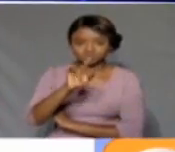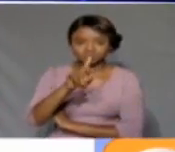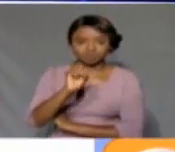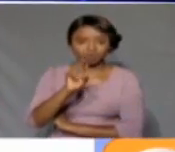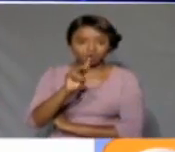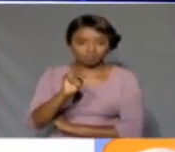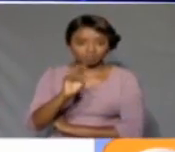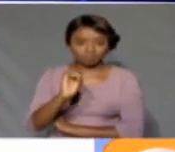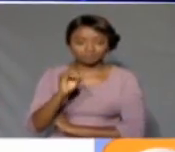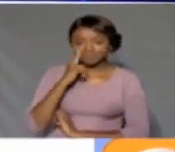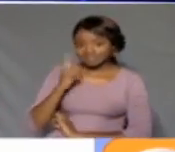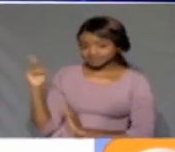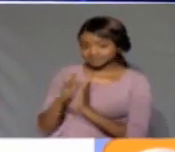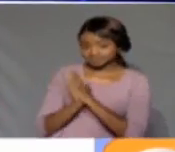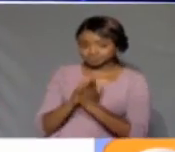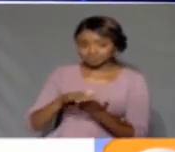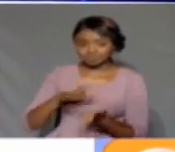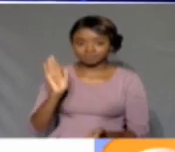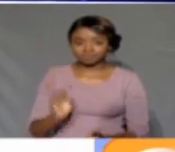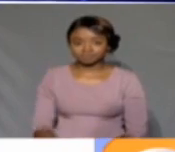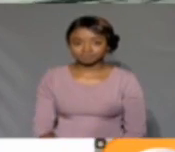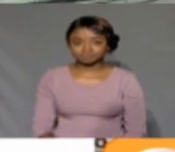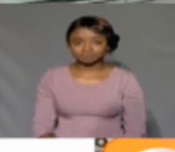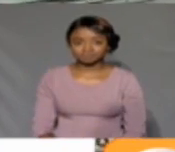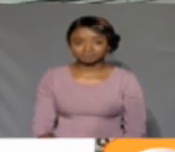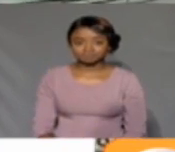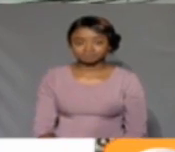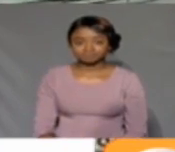autopsy. Elfa Slagat has the details.